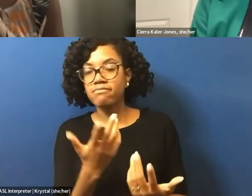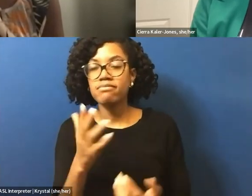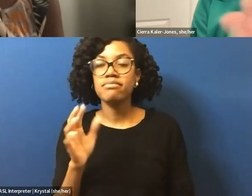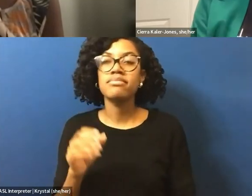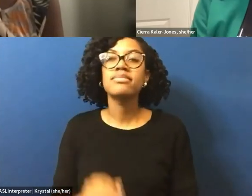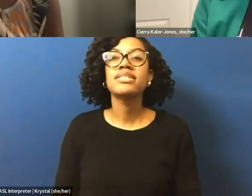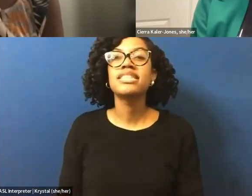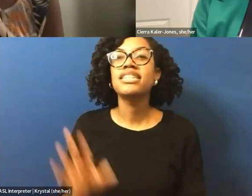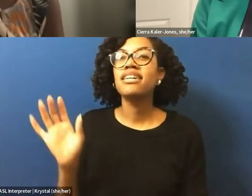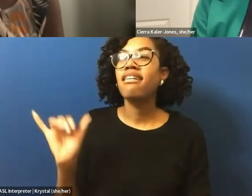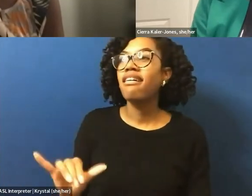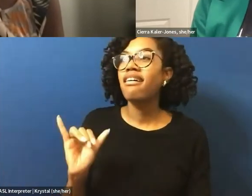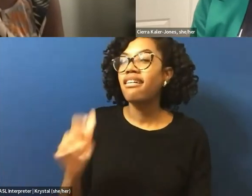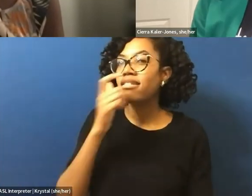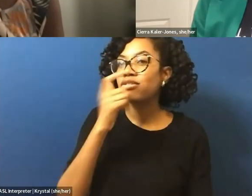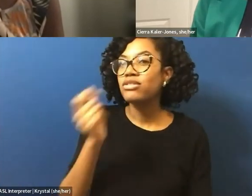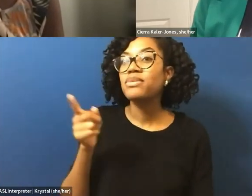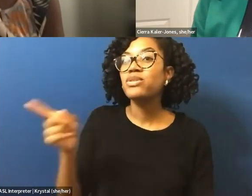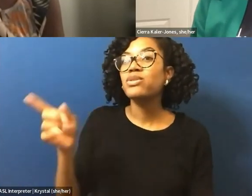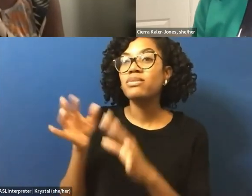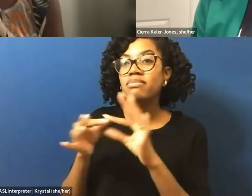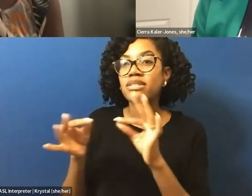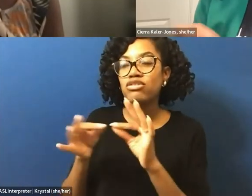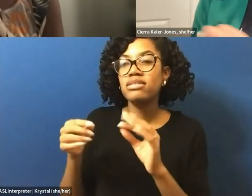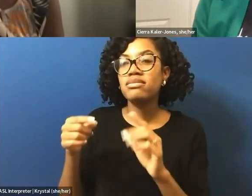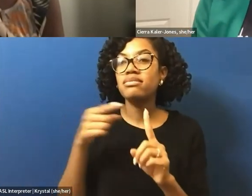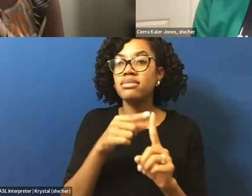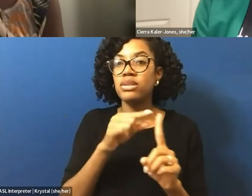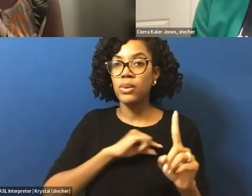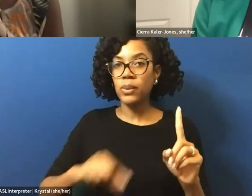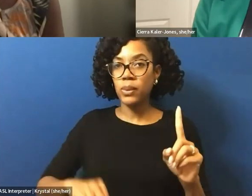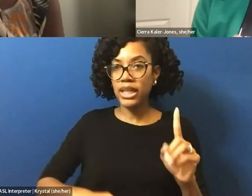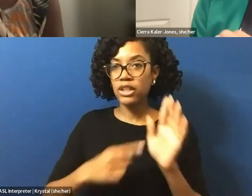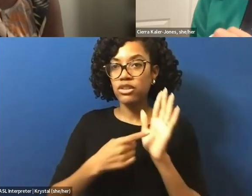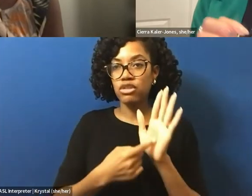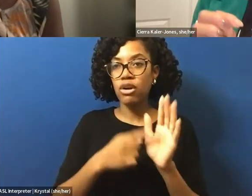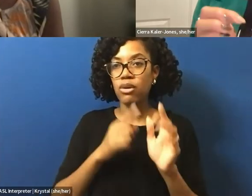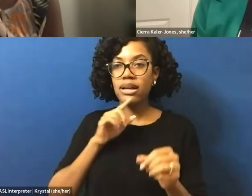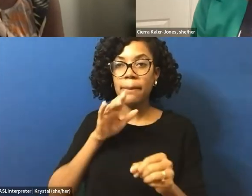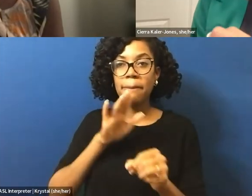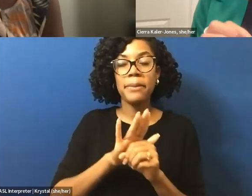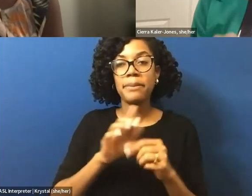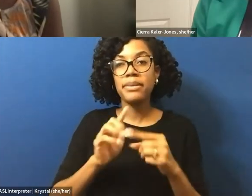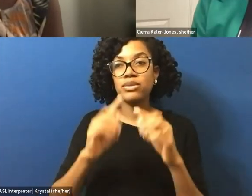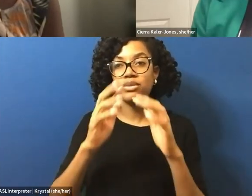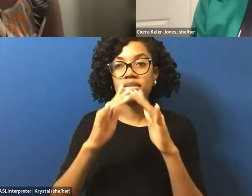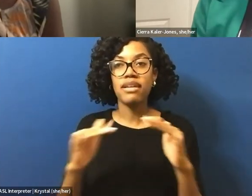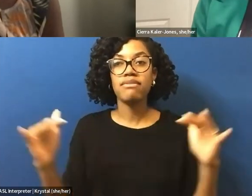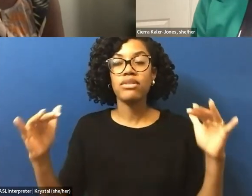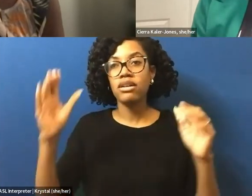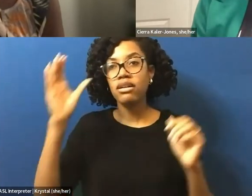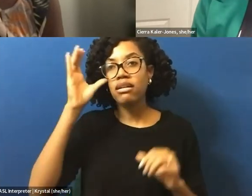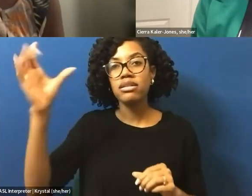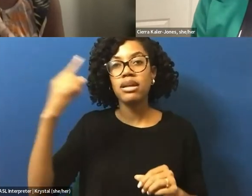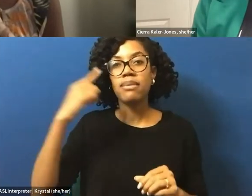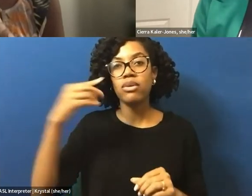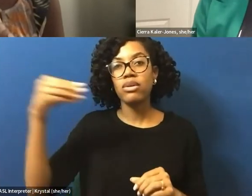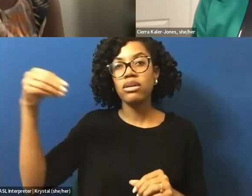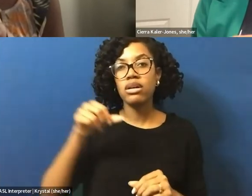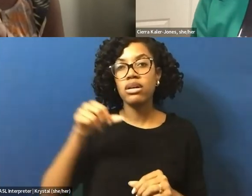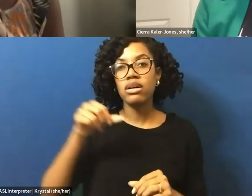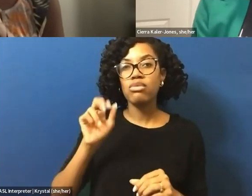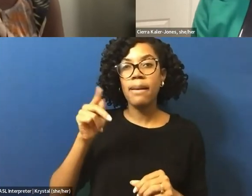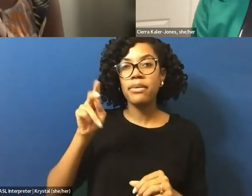particular, and these are your words, as revealing her commitment to a diverse concept of a reparations movement that